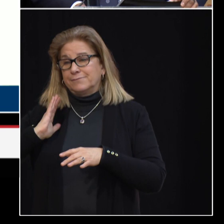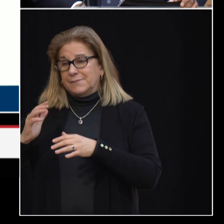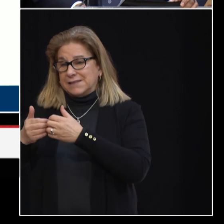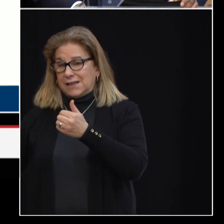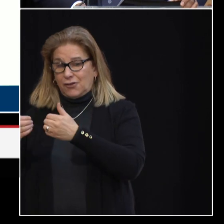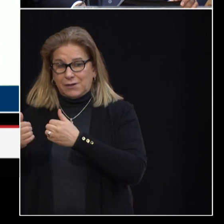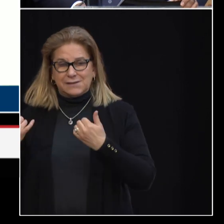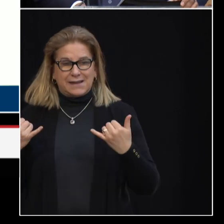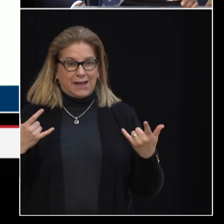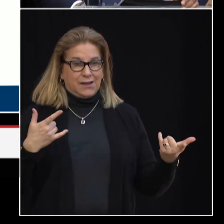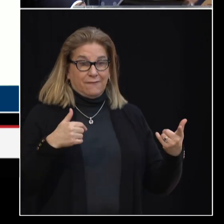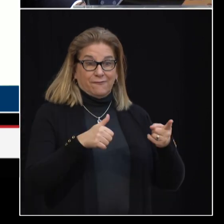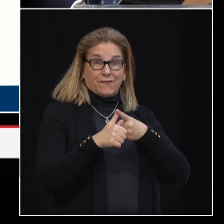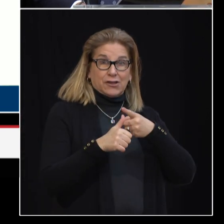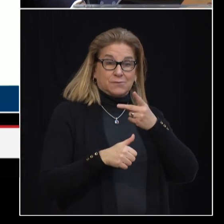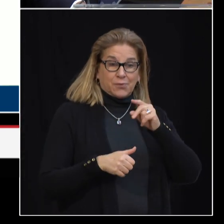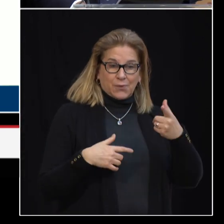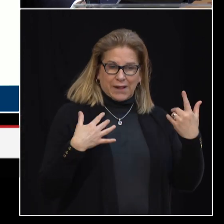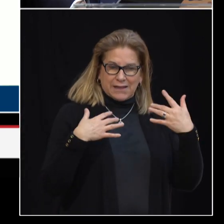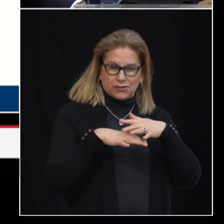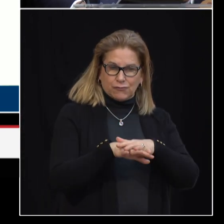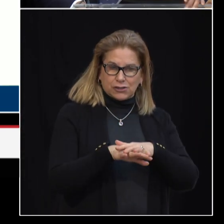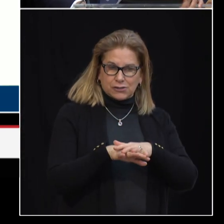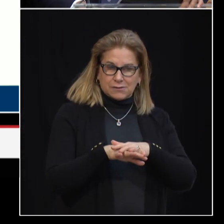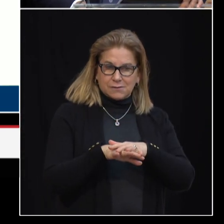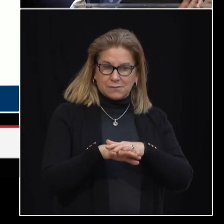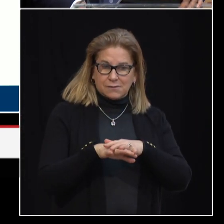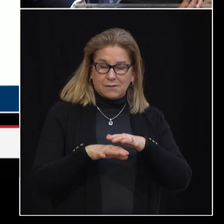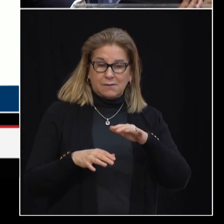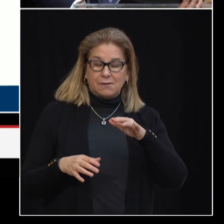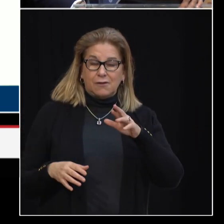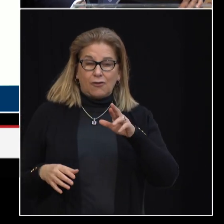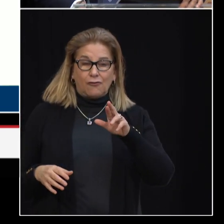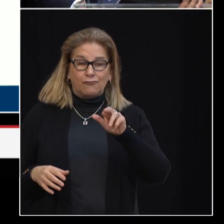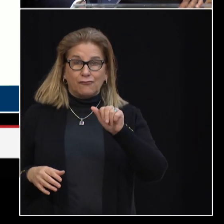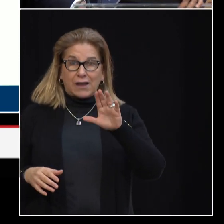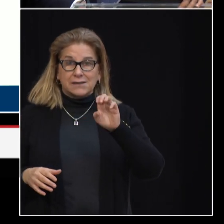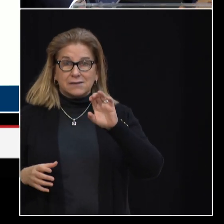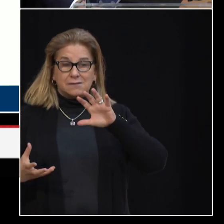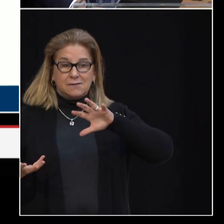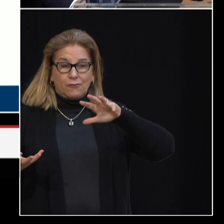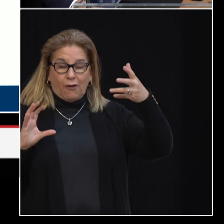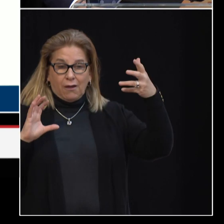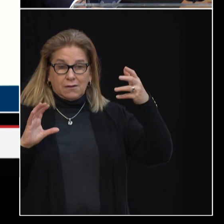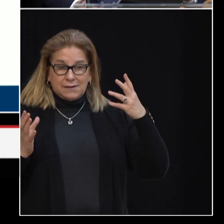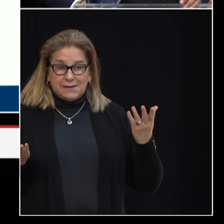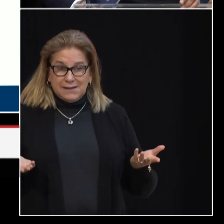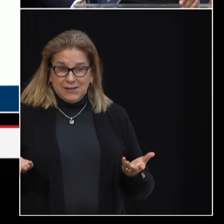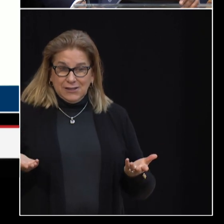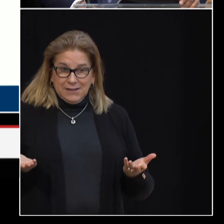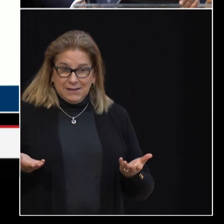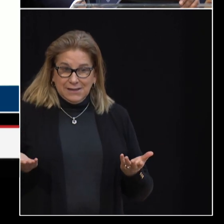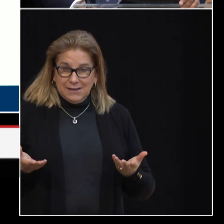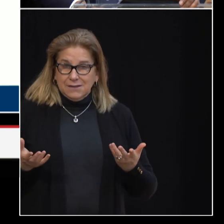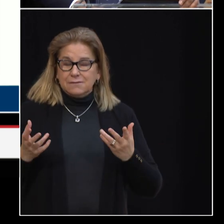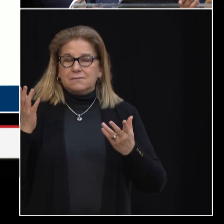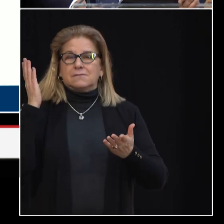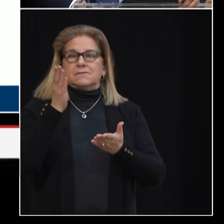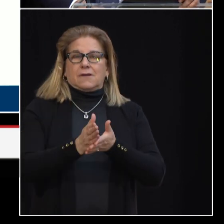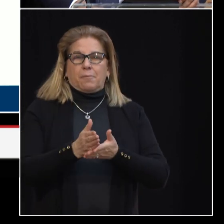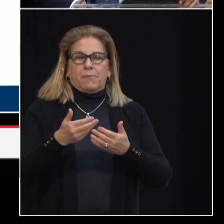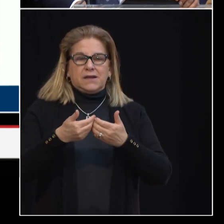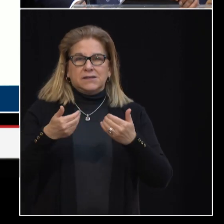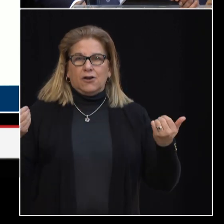desegregated in 1949. So this has a significant meaning and we want to do right. The pool has served us well and we're excited about the $7